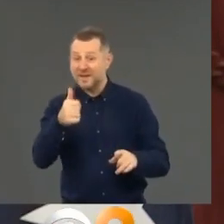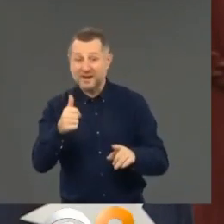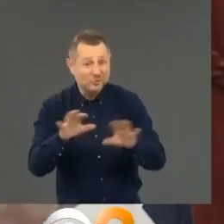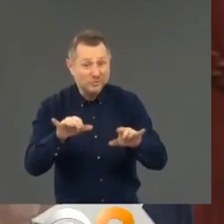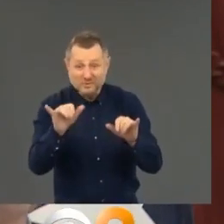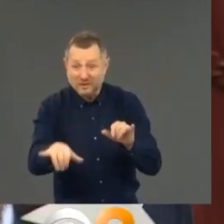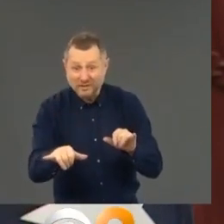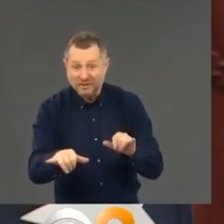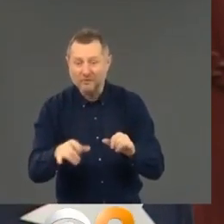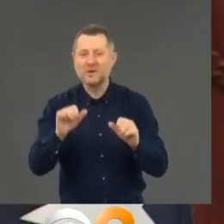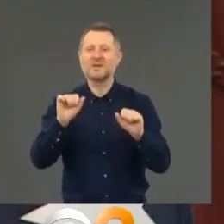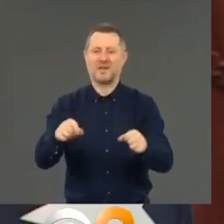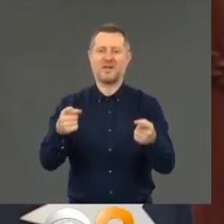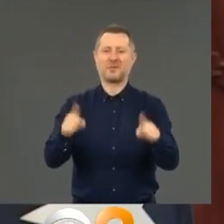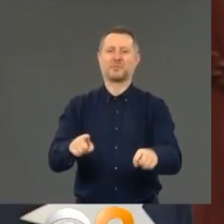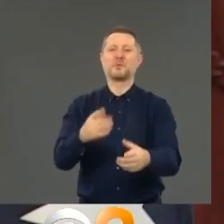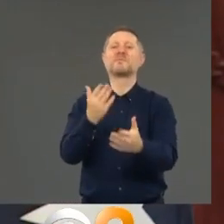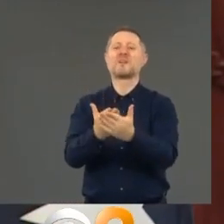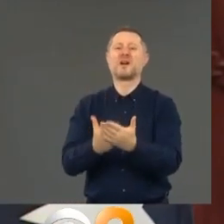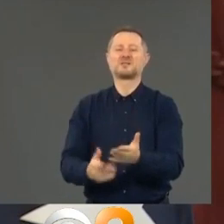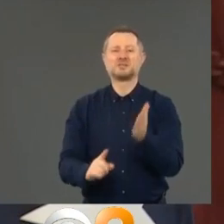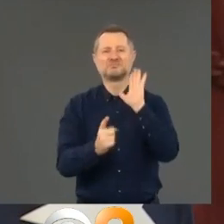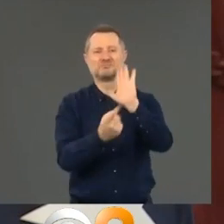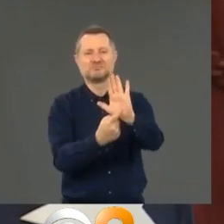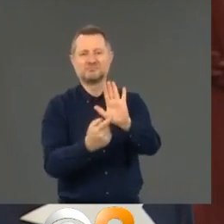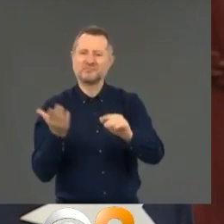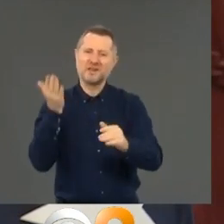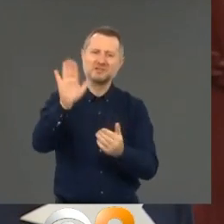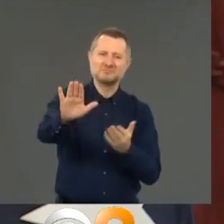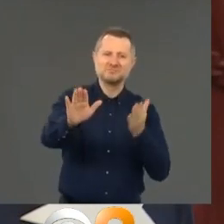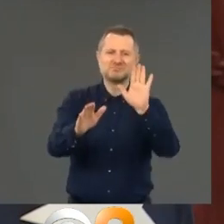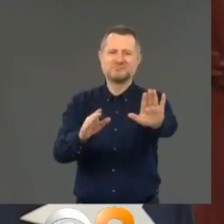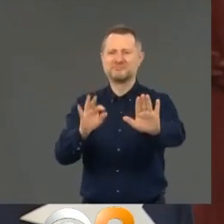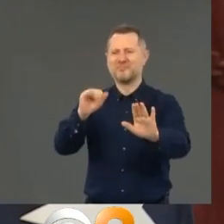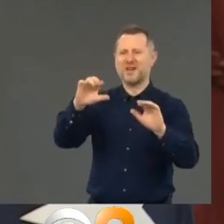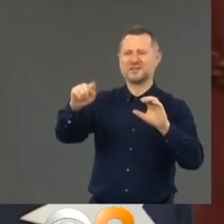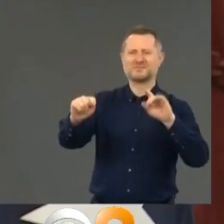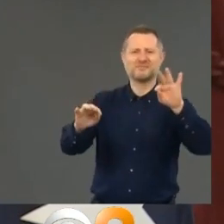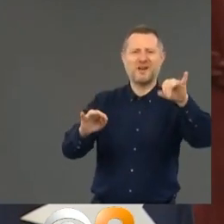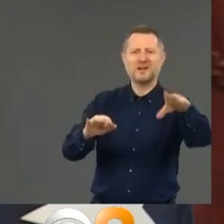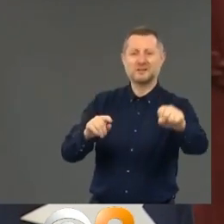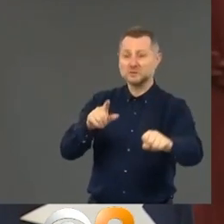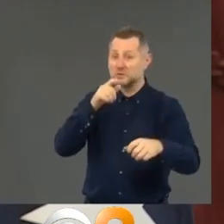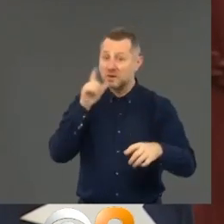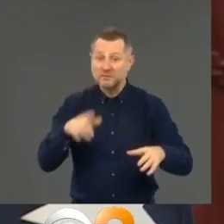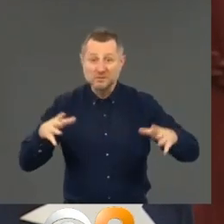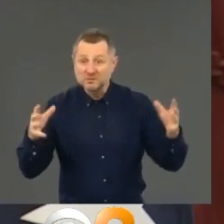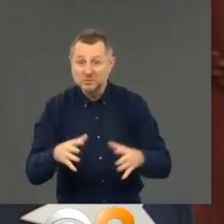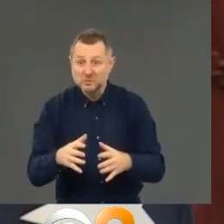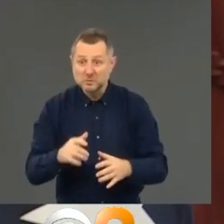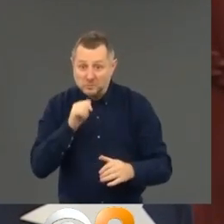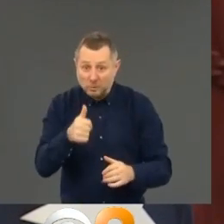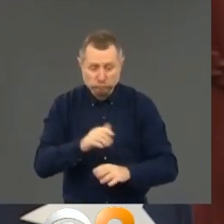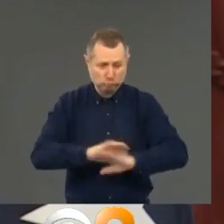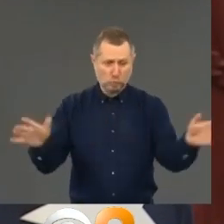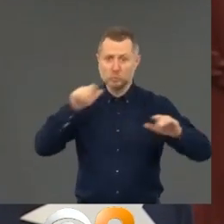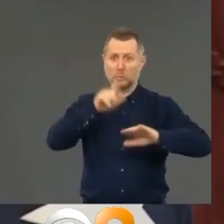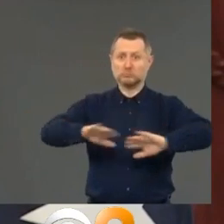and now you weigh the risk reward. But if you don't have to be with a group of 10 people, don't be with a group of 10 people. It doesn't